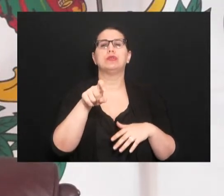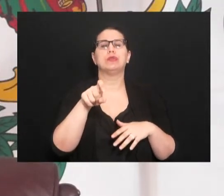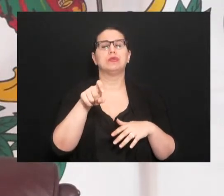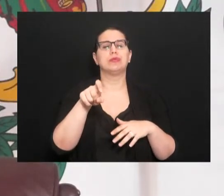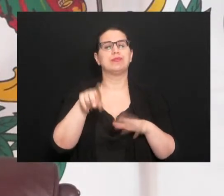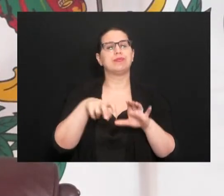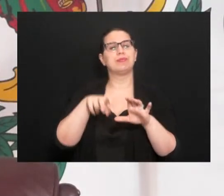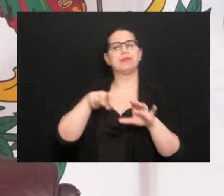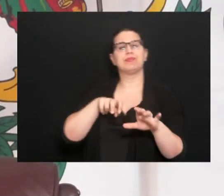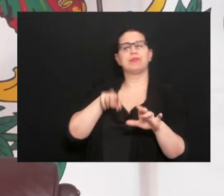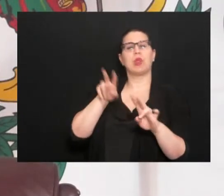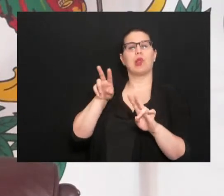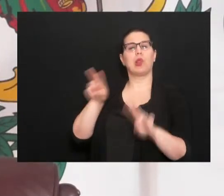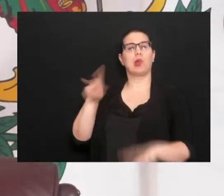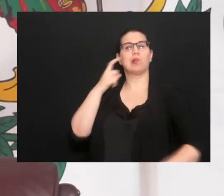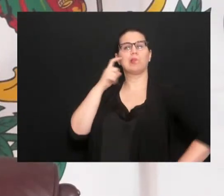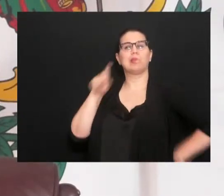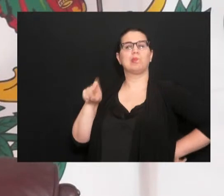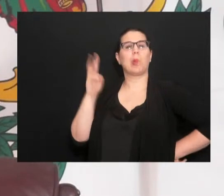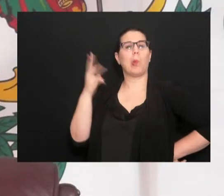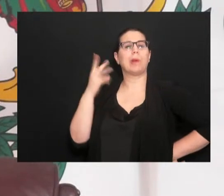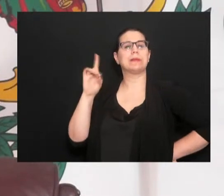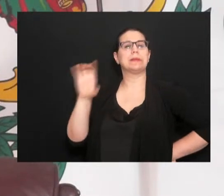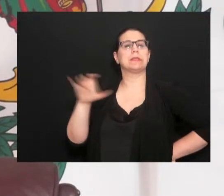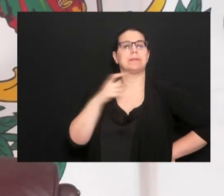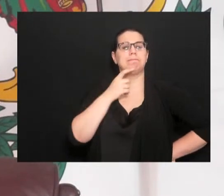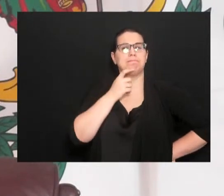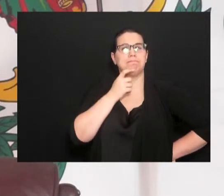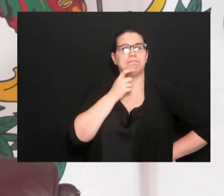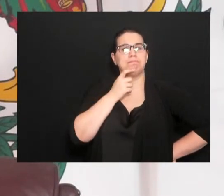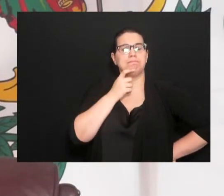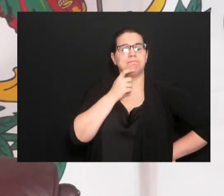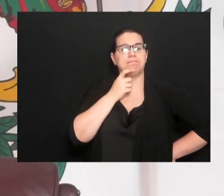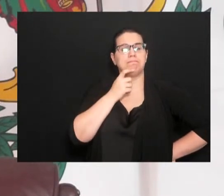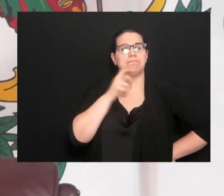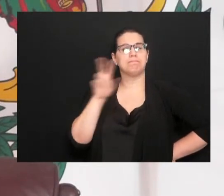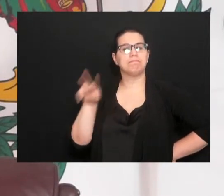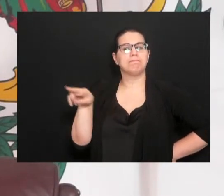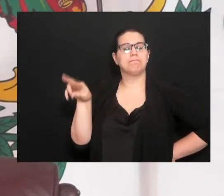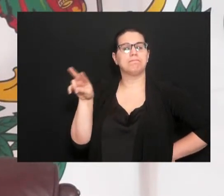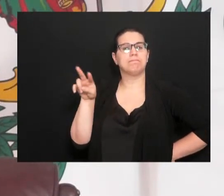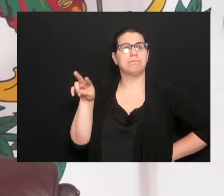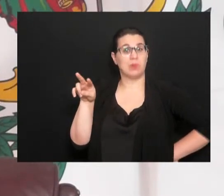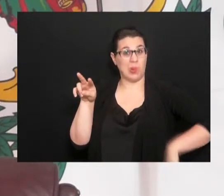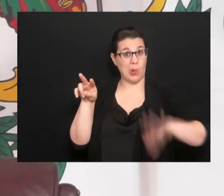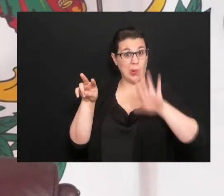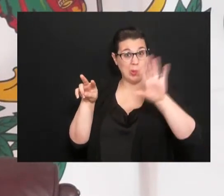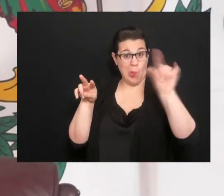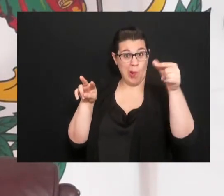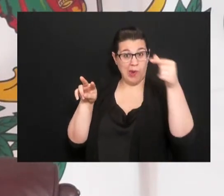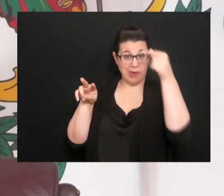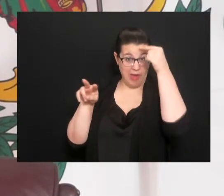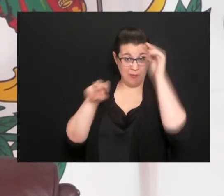D.C. And if your government is in tune with that,